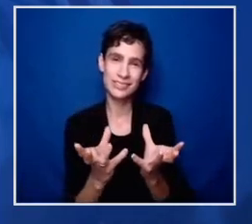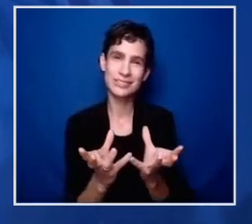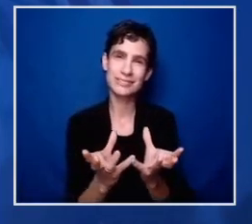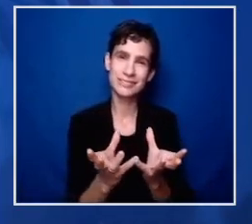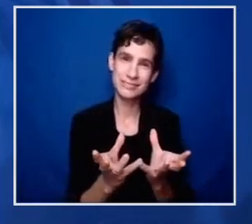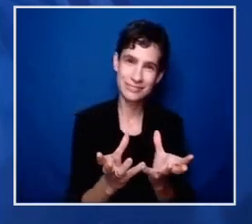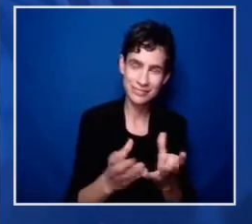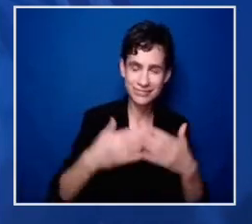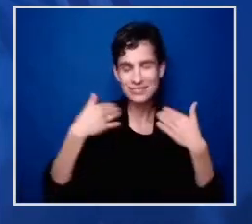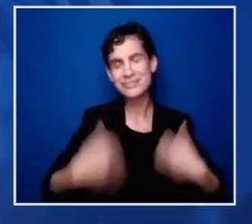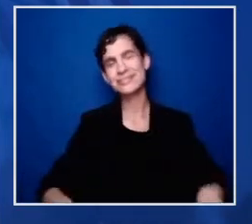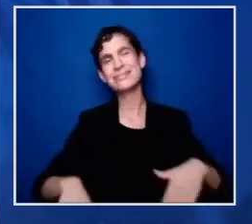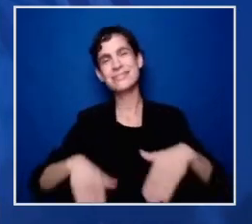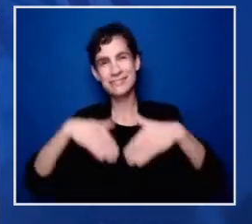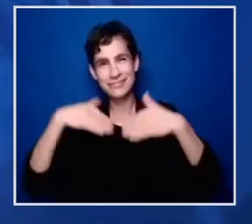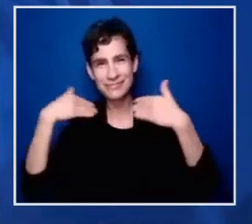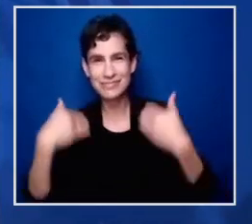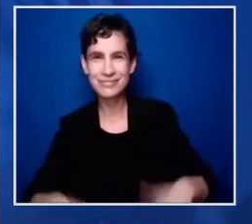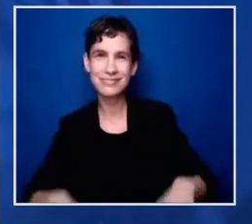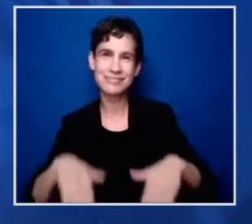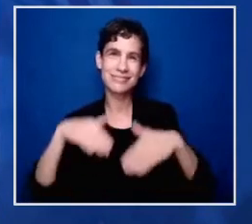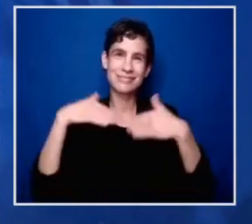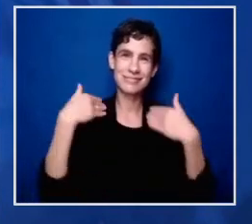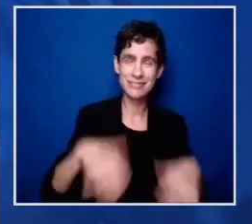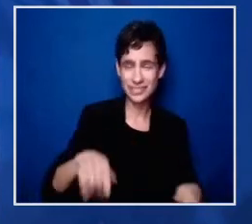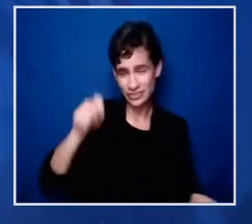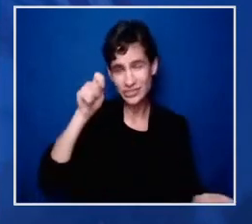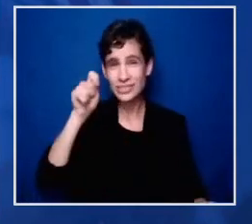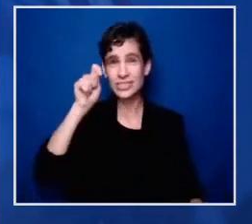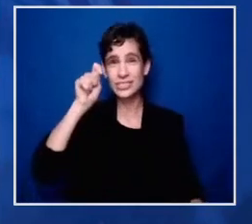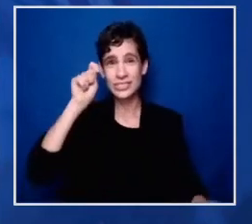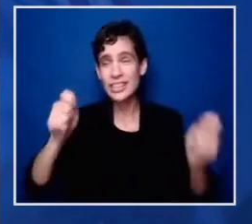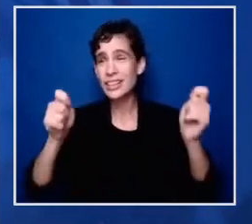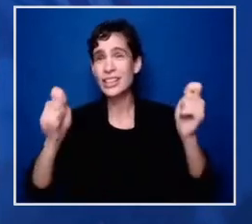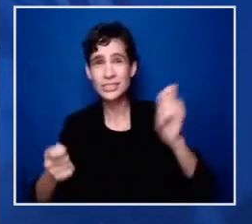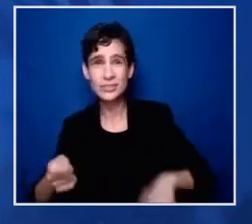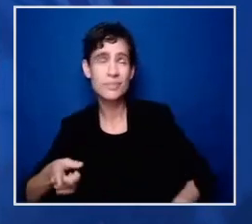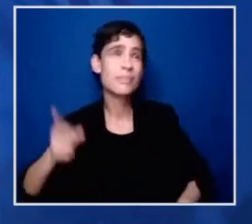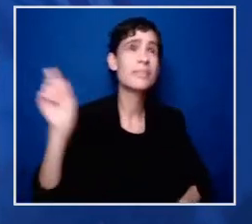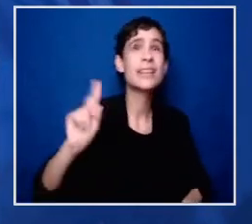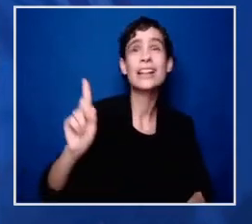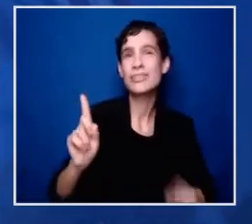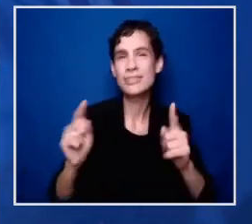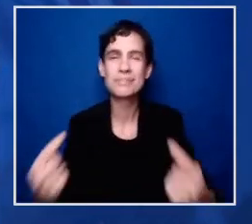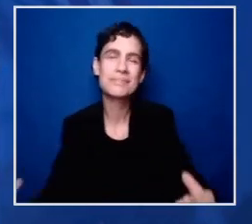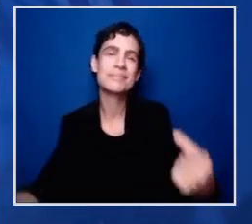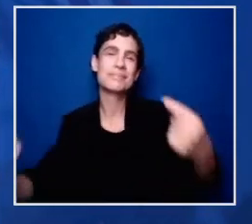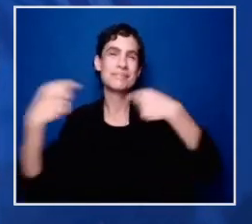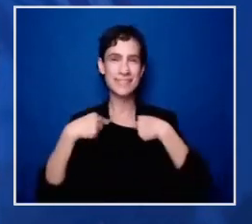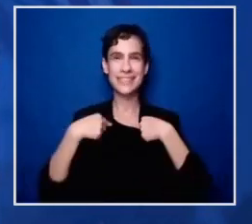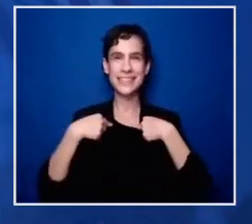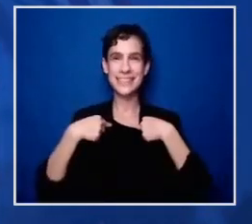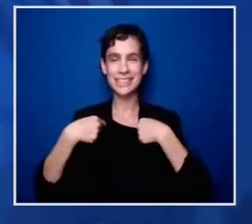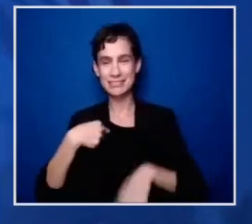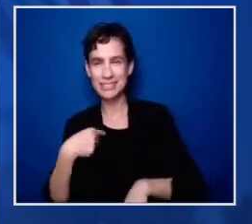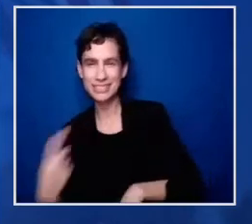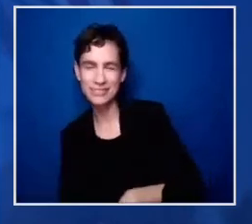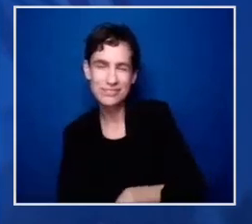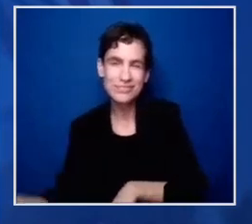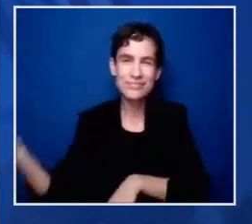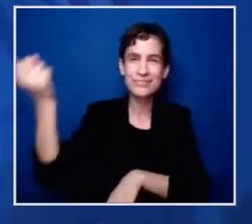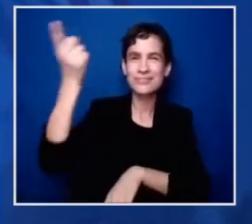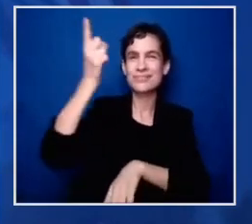El cambio yo seré, el cambio yo seré,